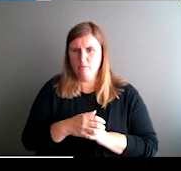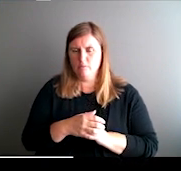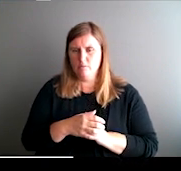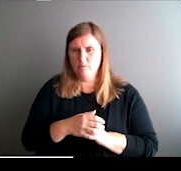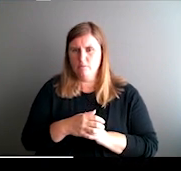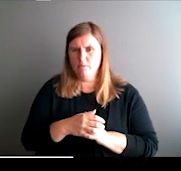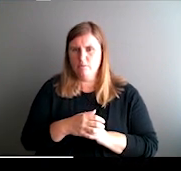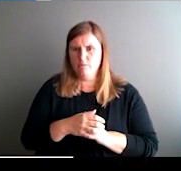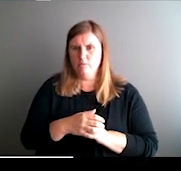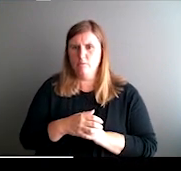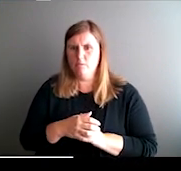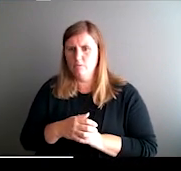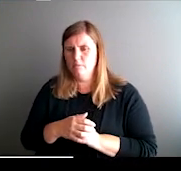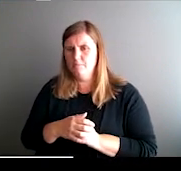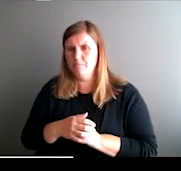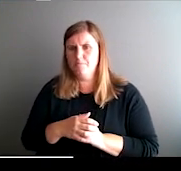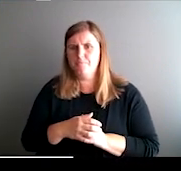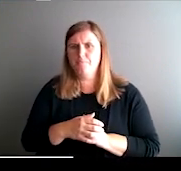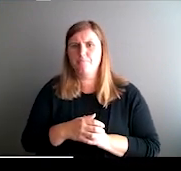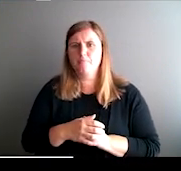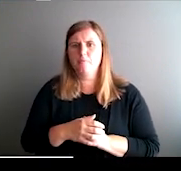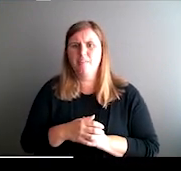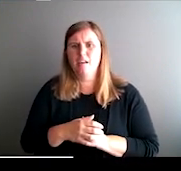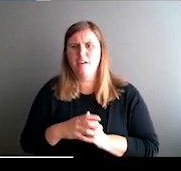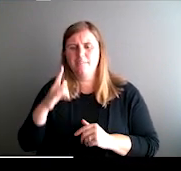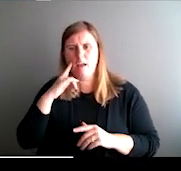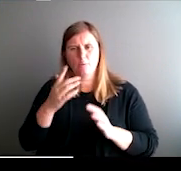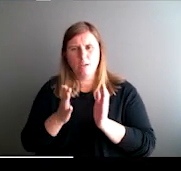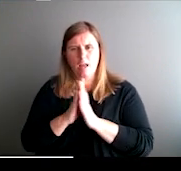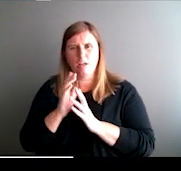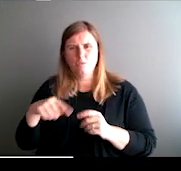If I were to ask any of you,